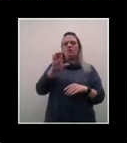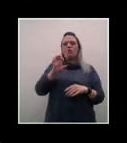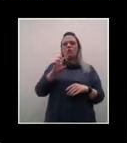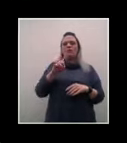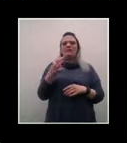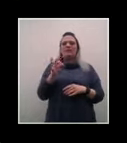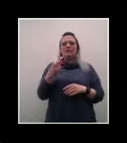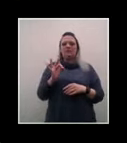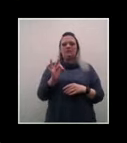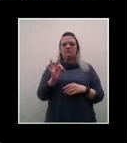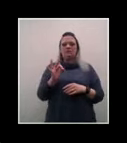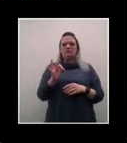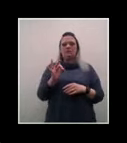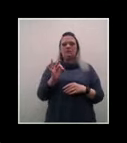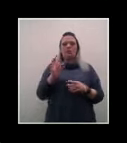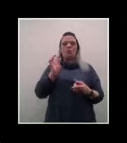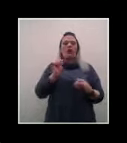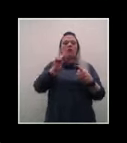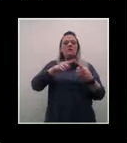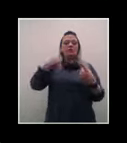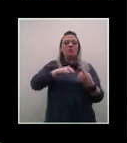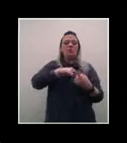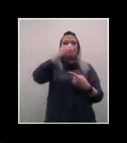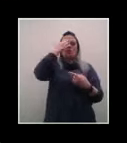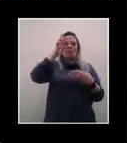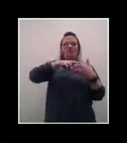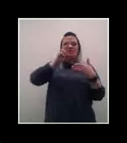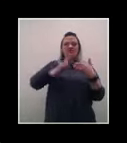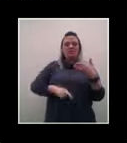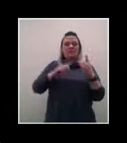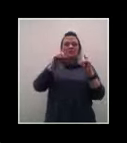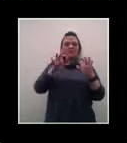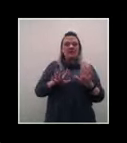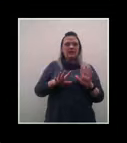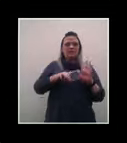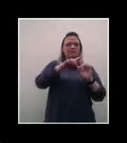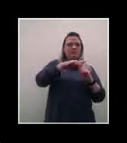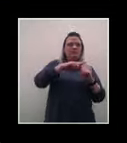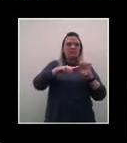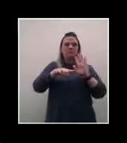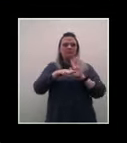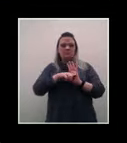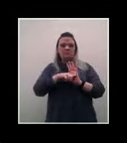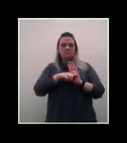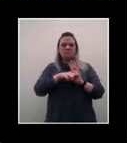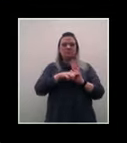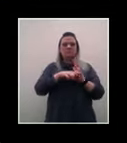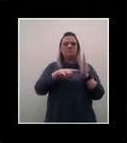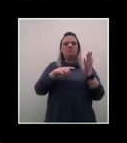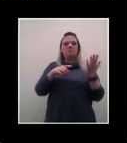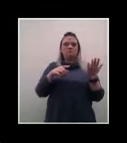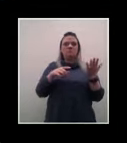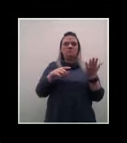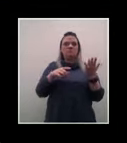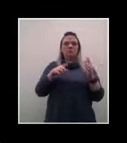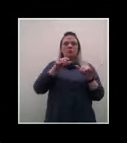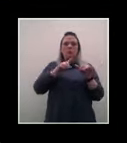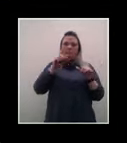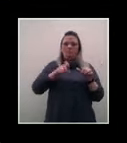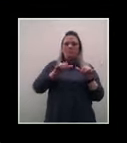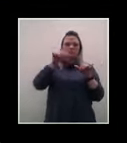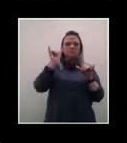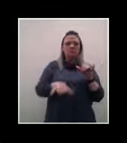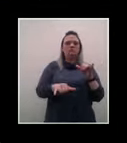that either you are not infected with COVID-19, until we know your test is negative, or if you're positive, until you meet